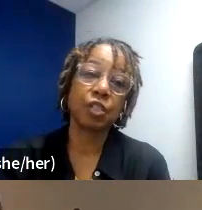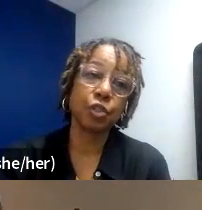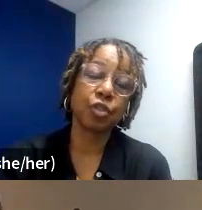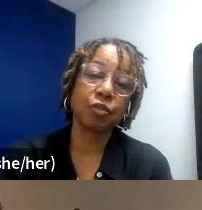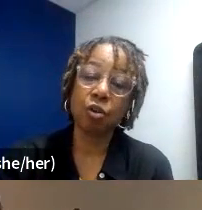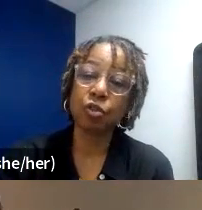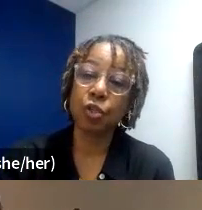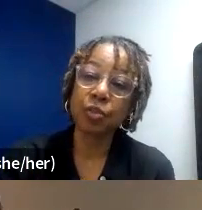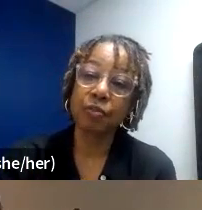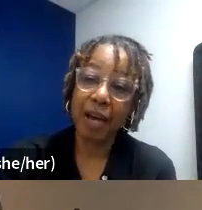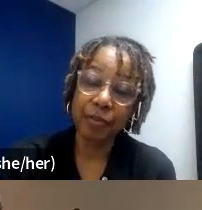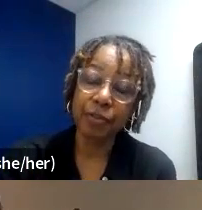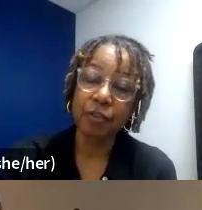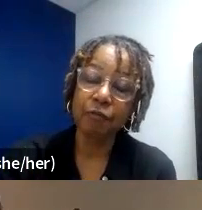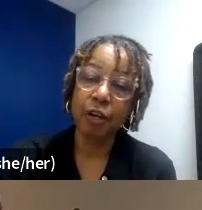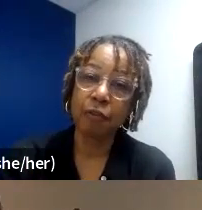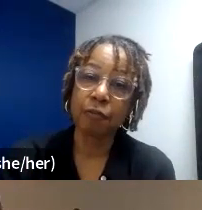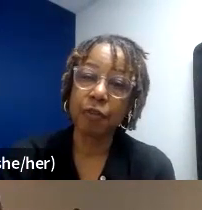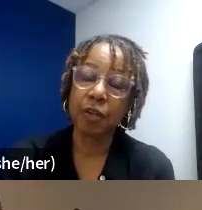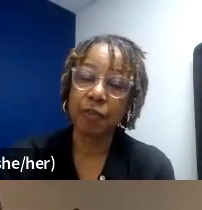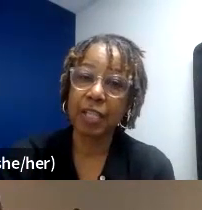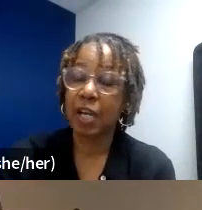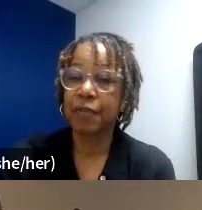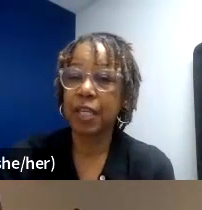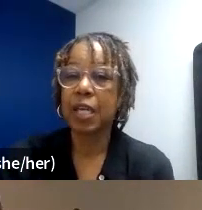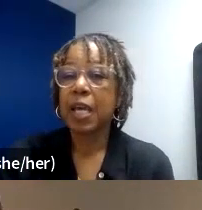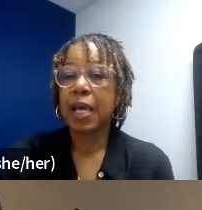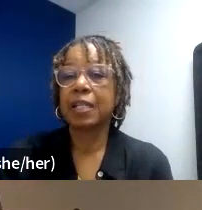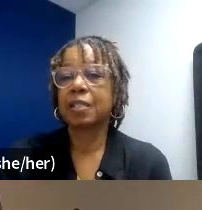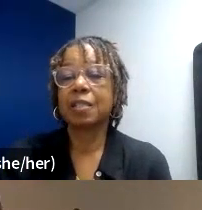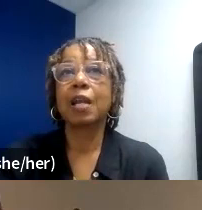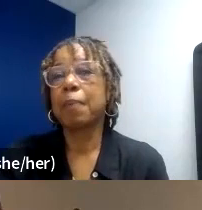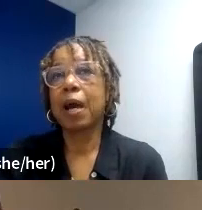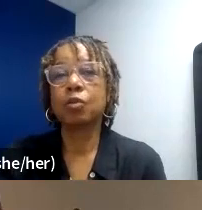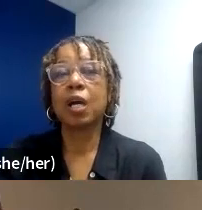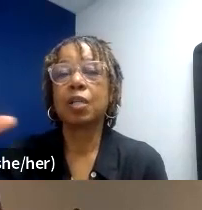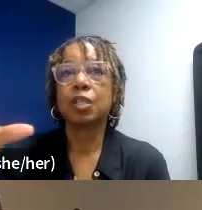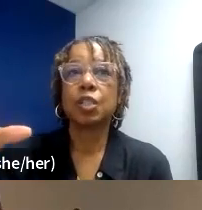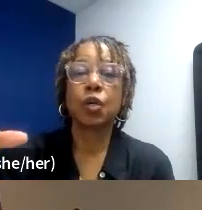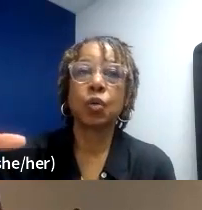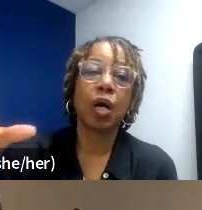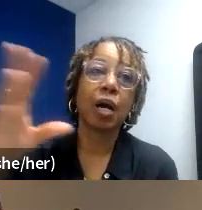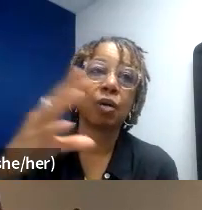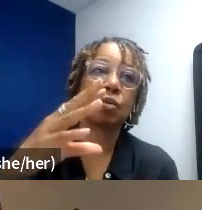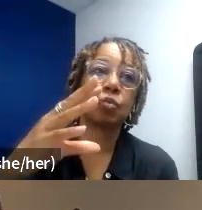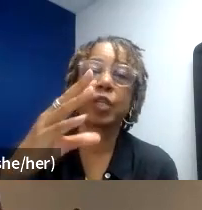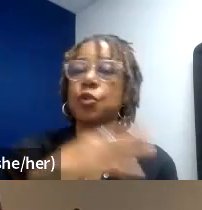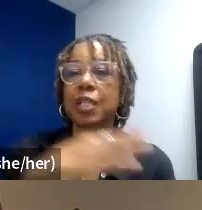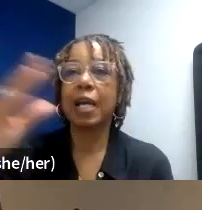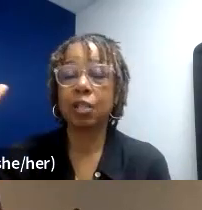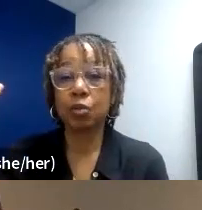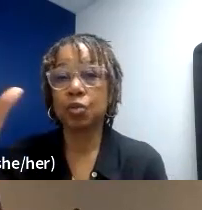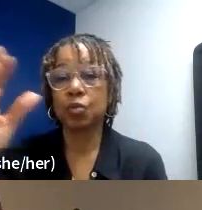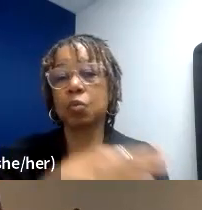the issues of long-term survivors of HIV. And it is not about, you know, how when